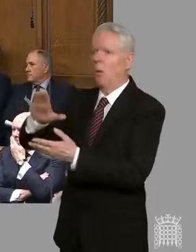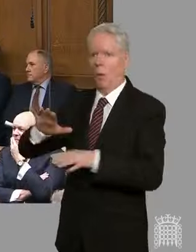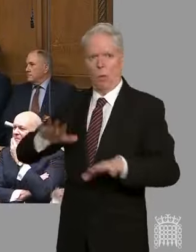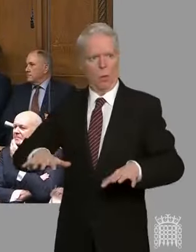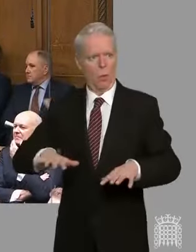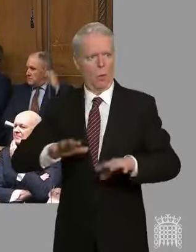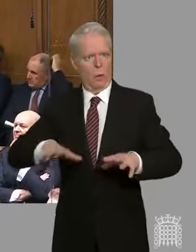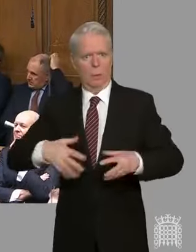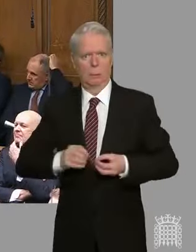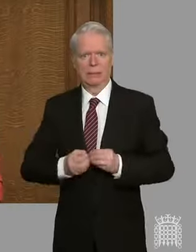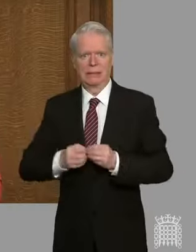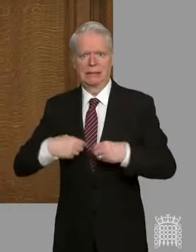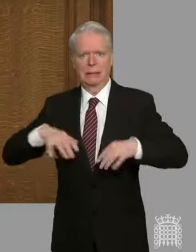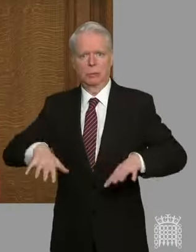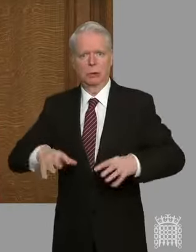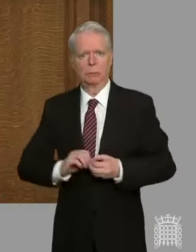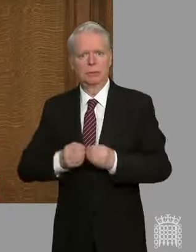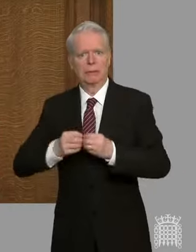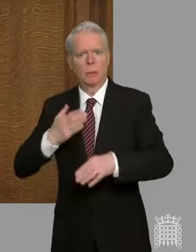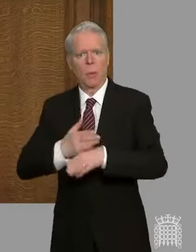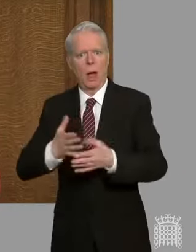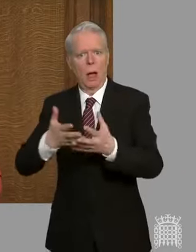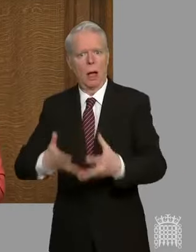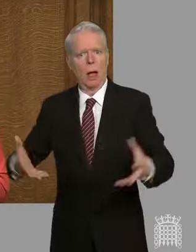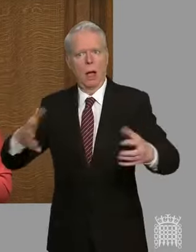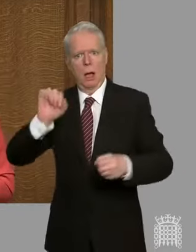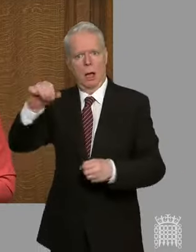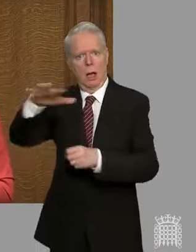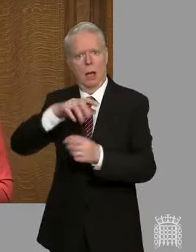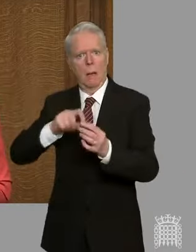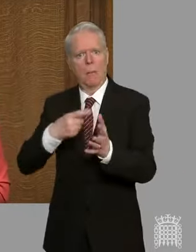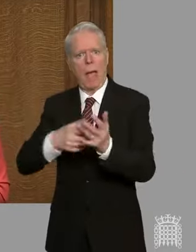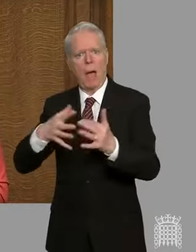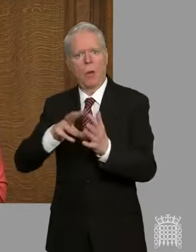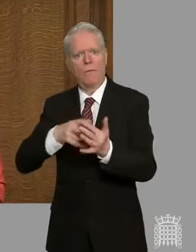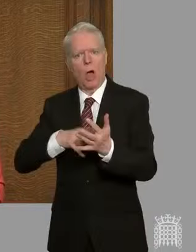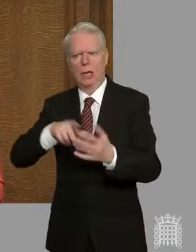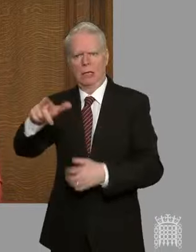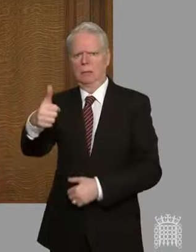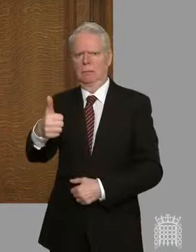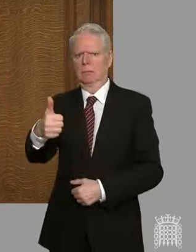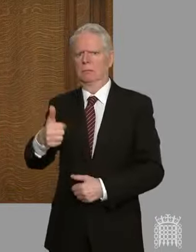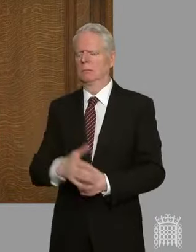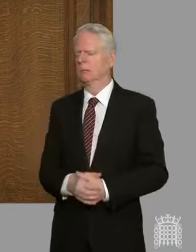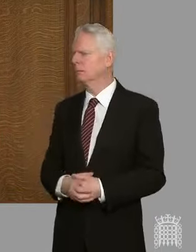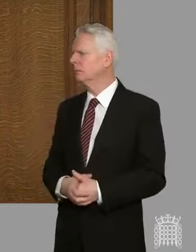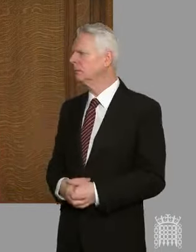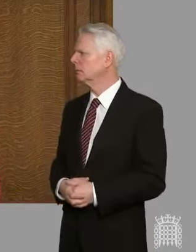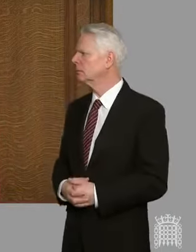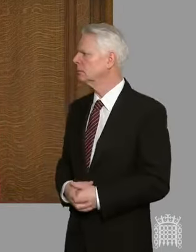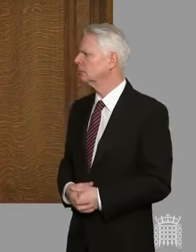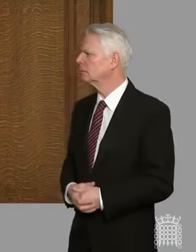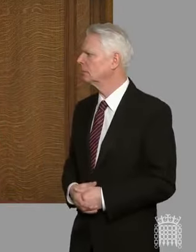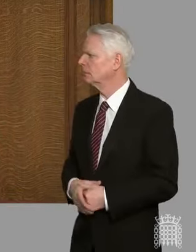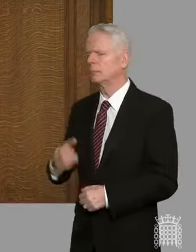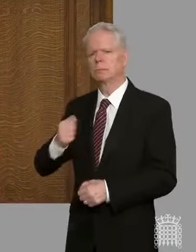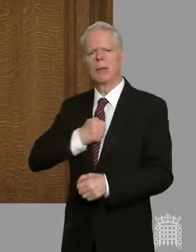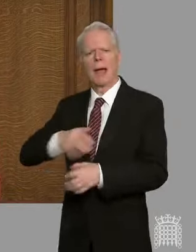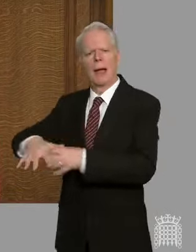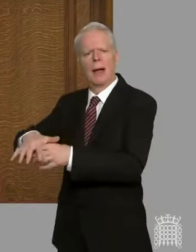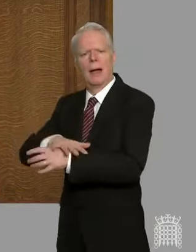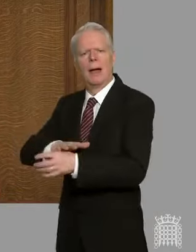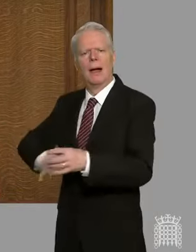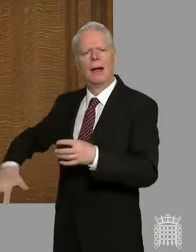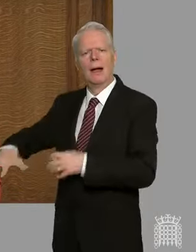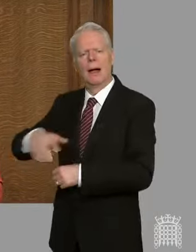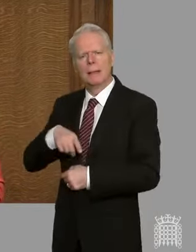use the term grey belt to pass a battery energy storage system application before the order was laid in this House